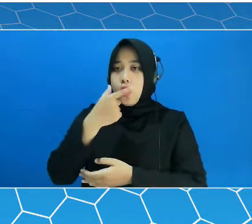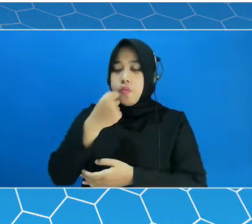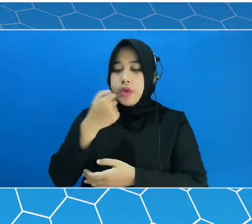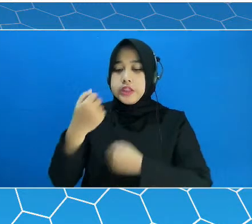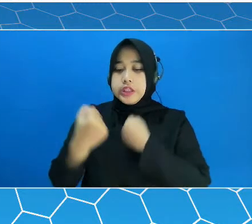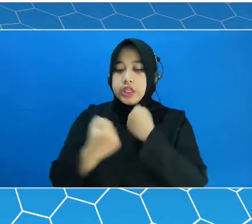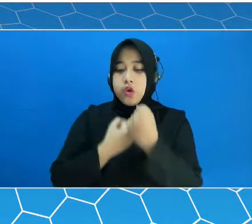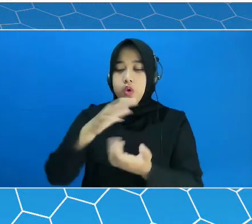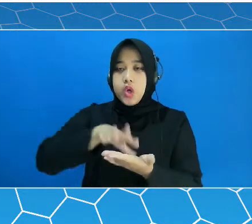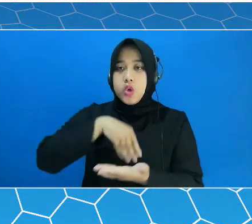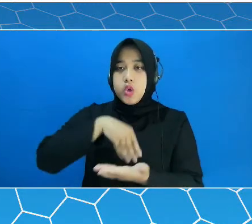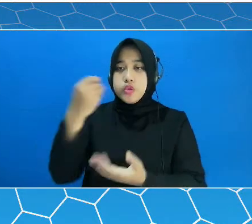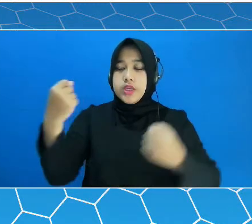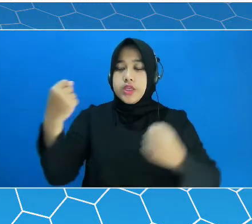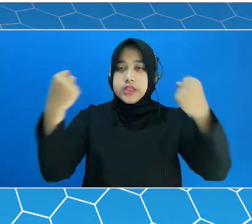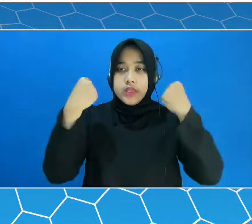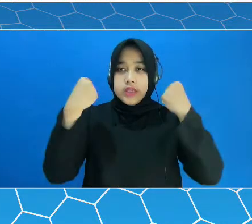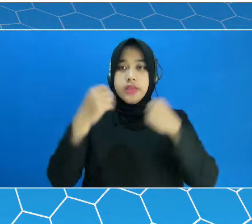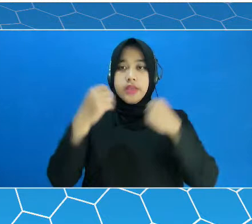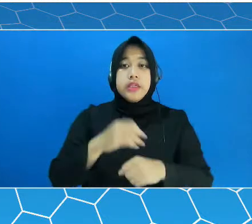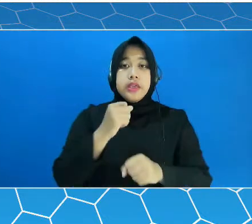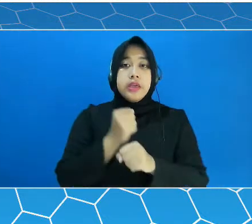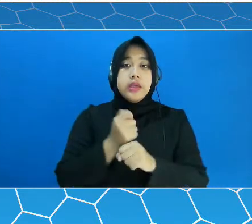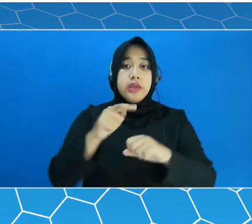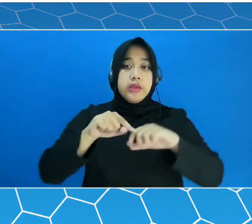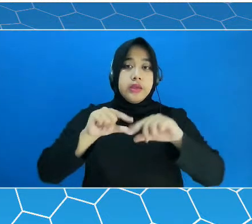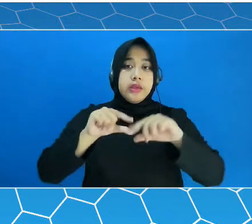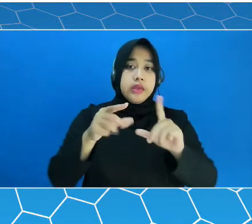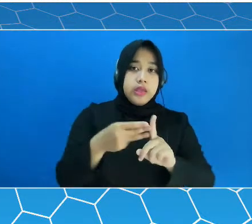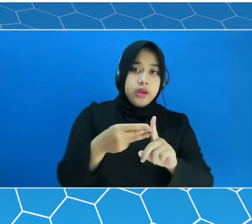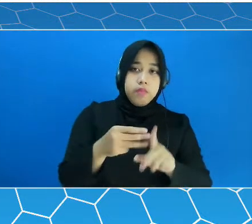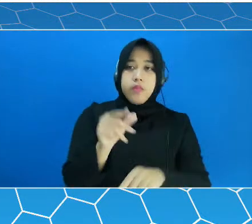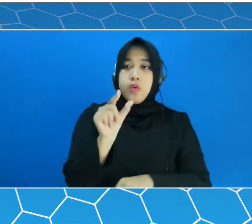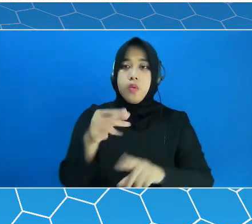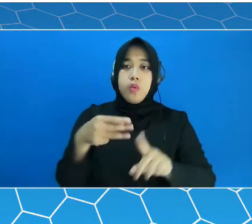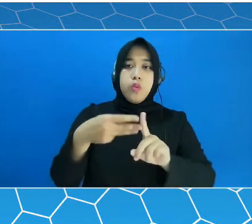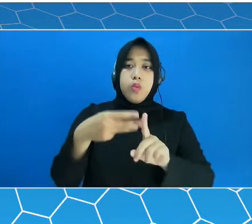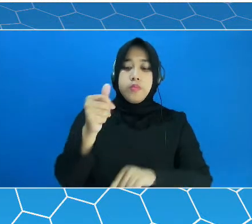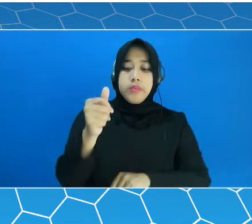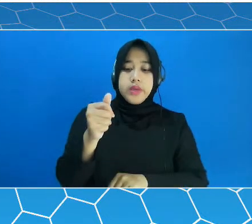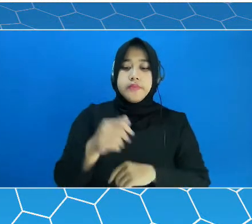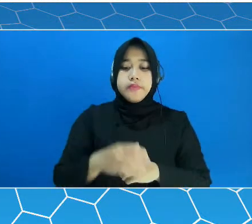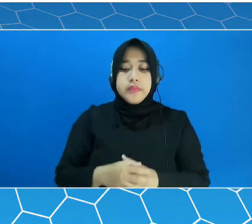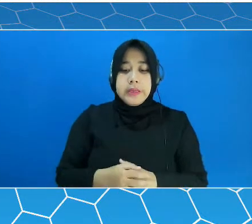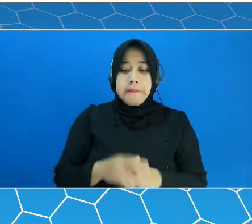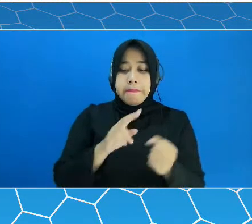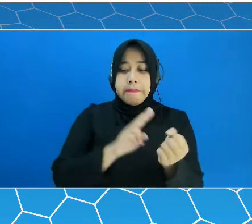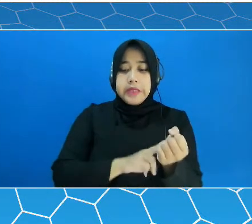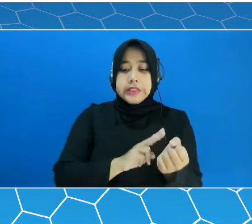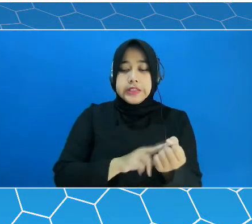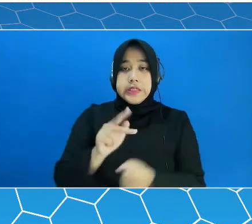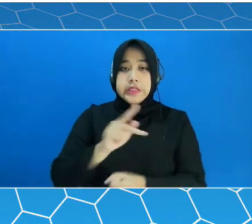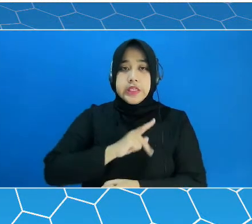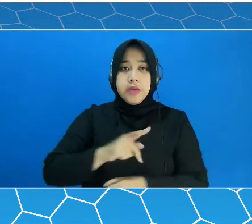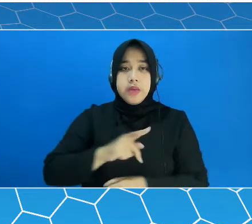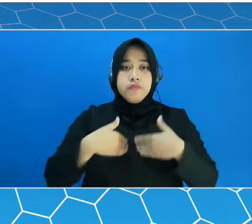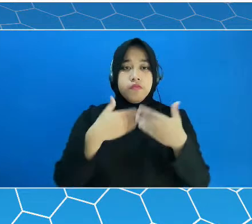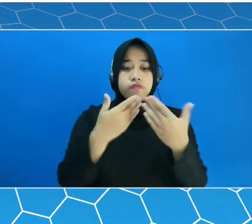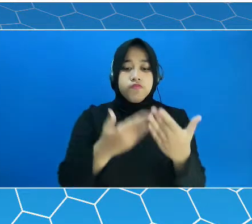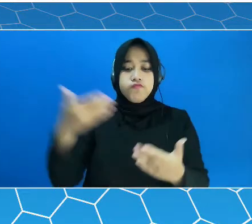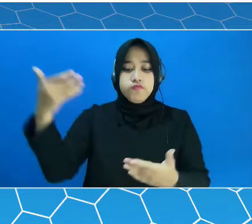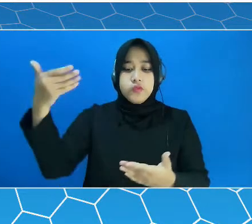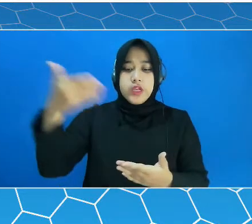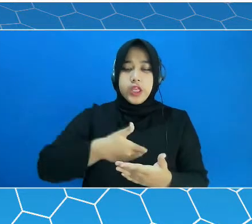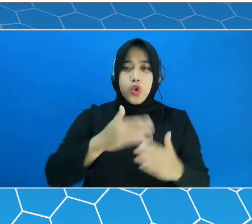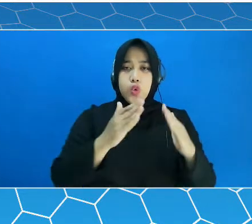or Uberizations of the medicines to our patients, therefore they don't have to come to the hospitals. And the other